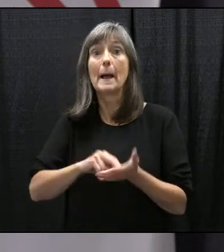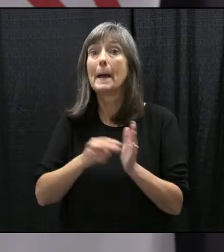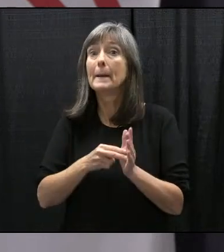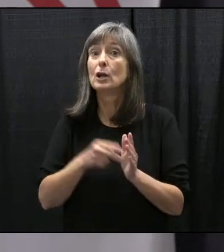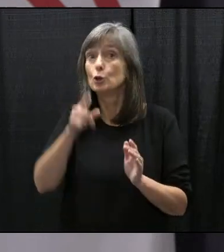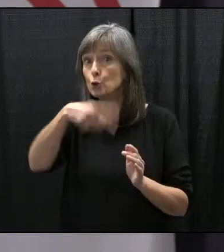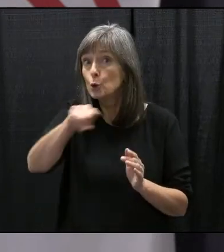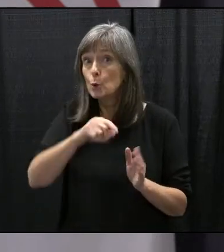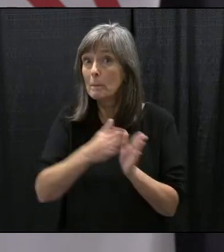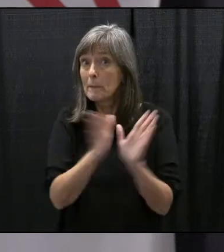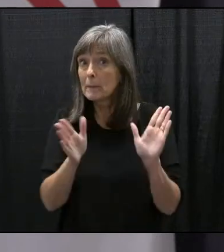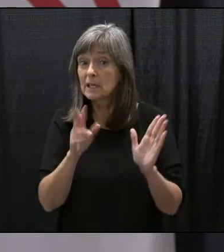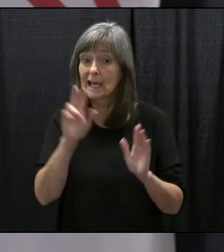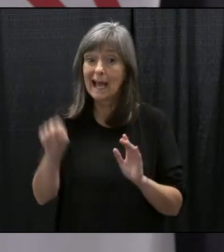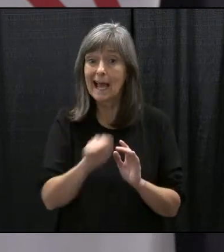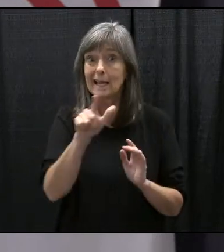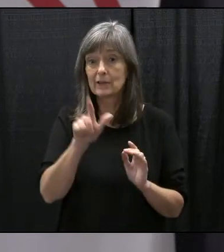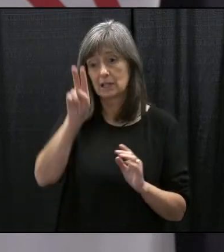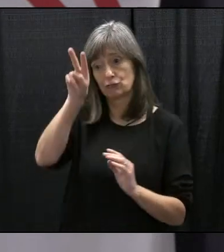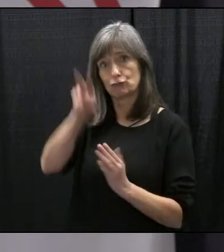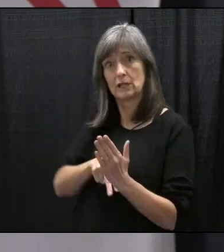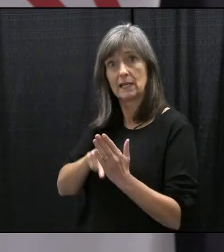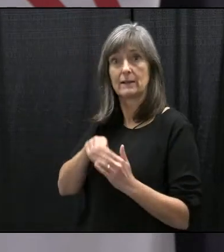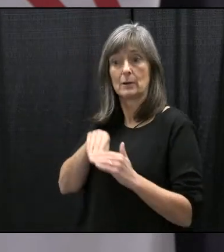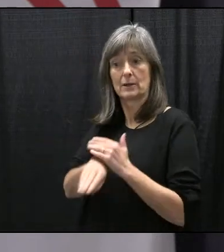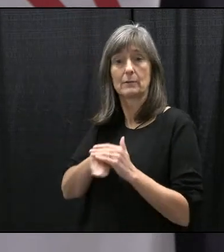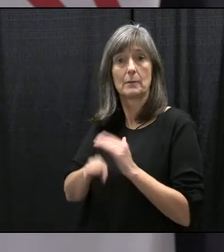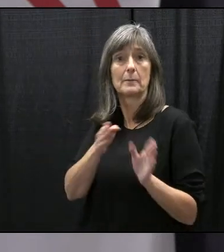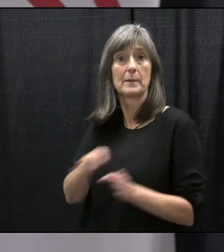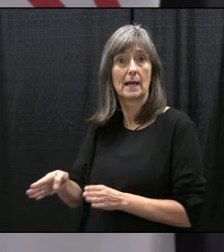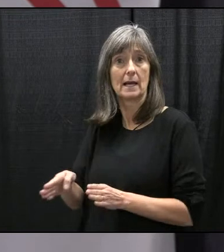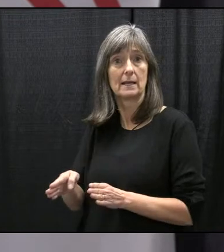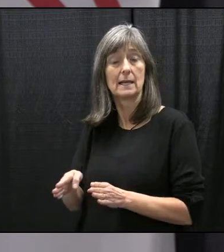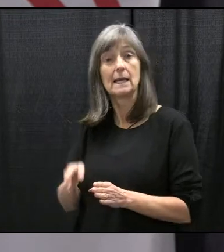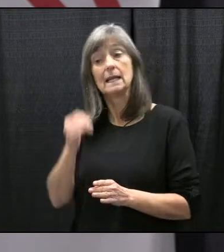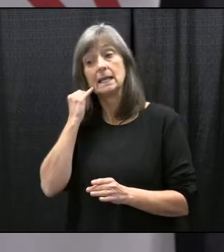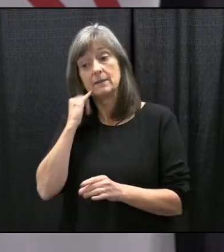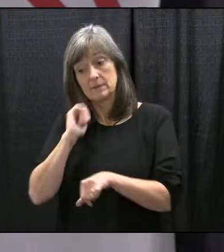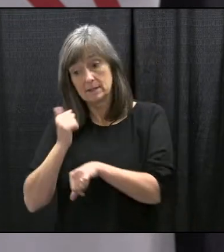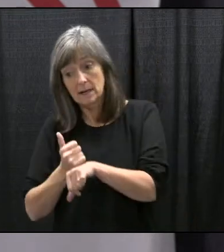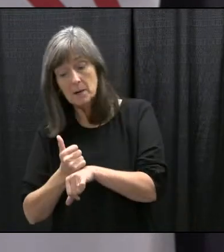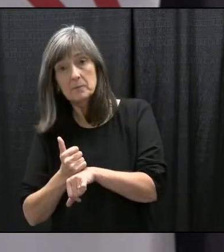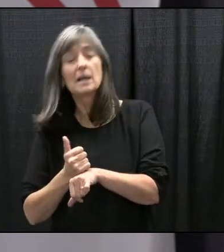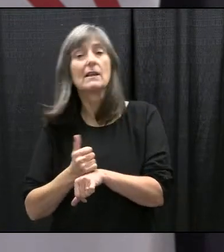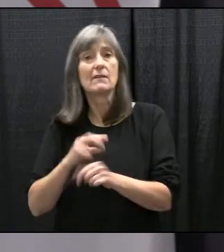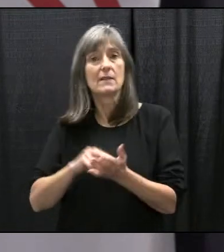provide inspection and enforcement powers to enforce accessibility standards once they are in place.